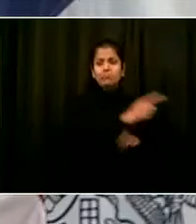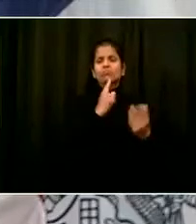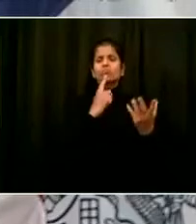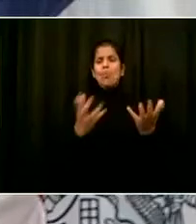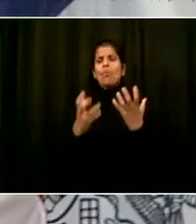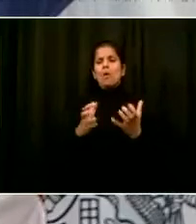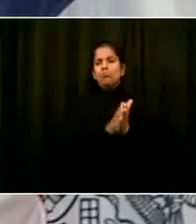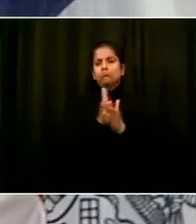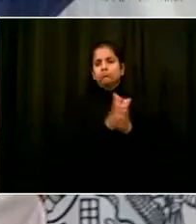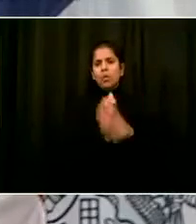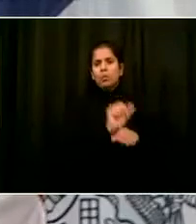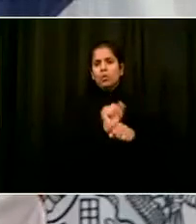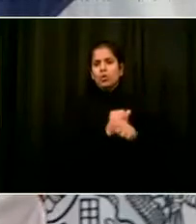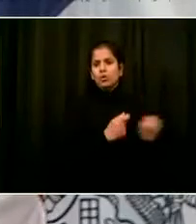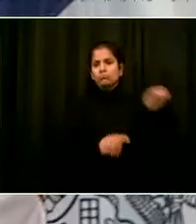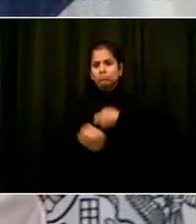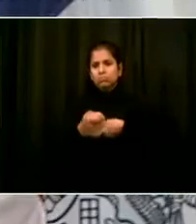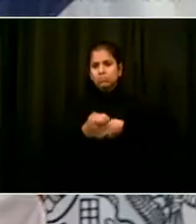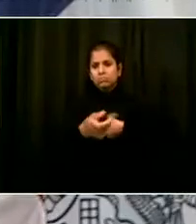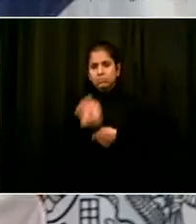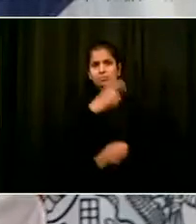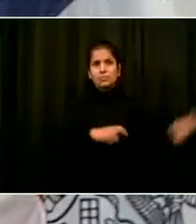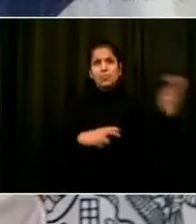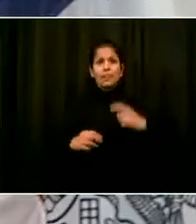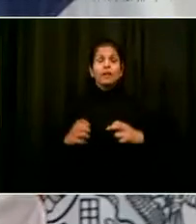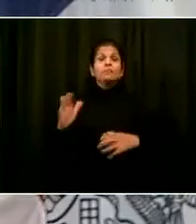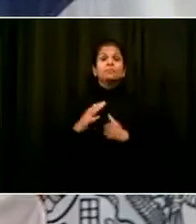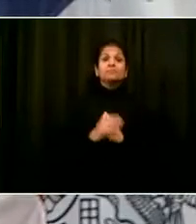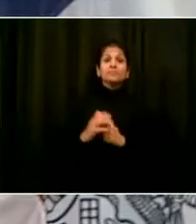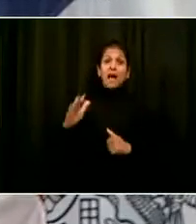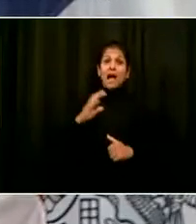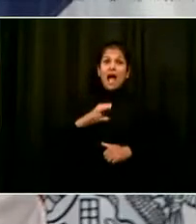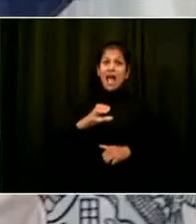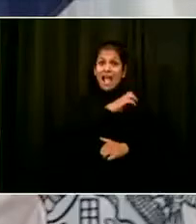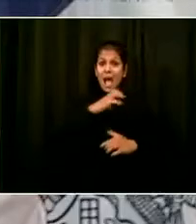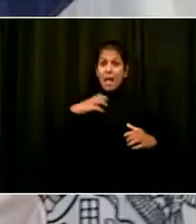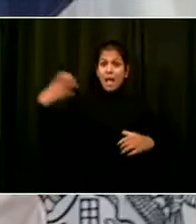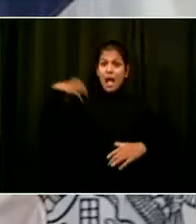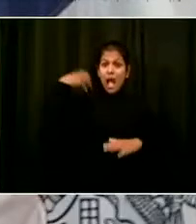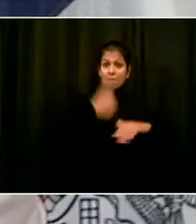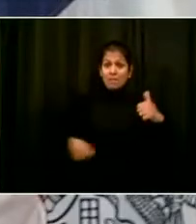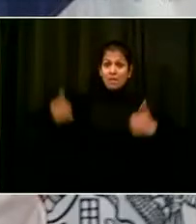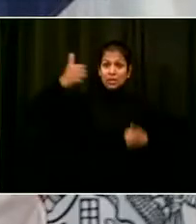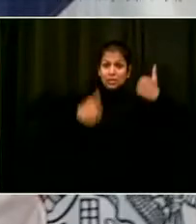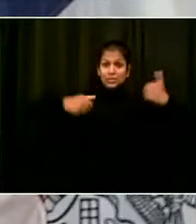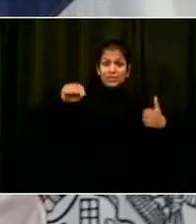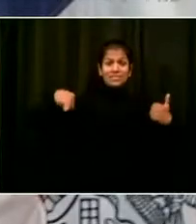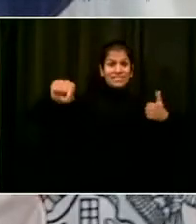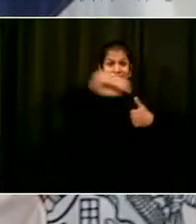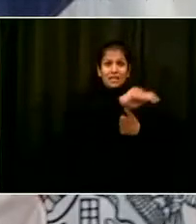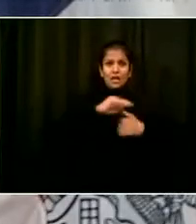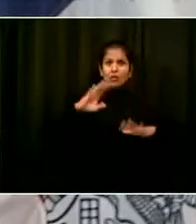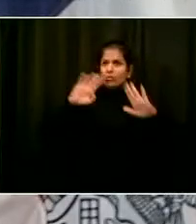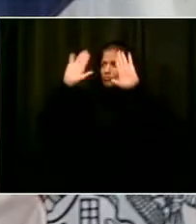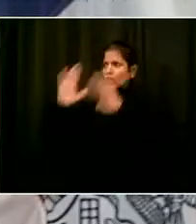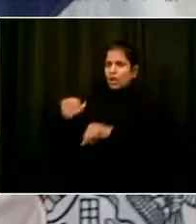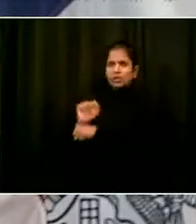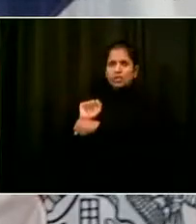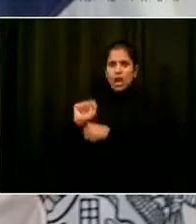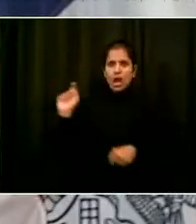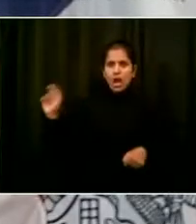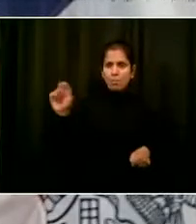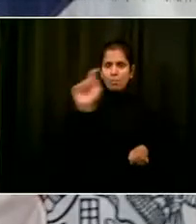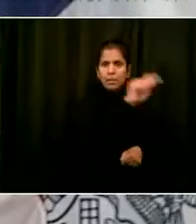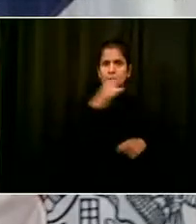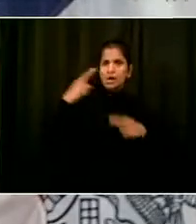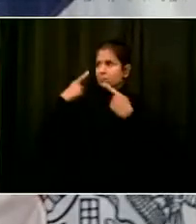succeeded because they had a strong team around them their own talents of course but they also had a strong team around them and we've got a lot of good talent